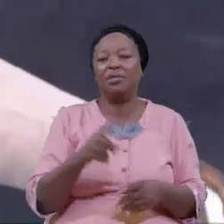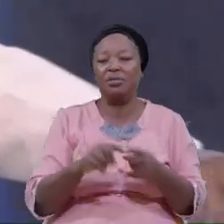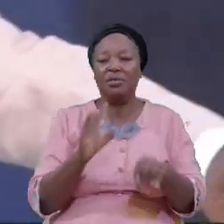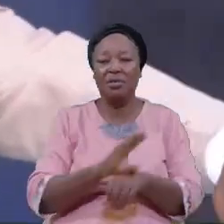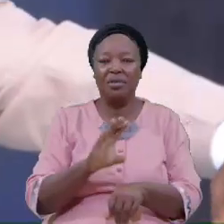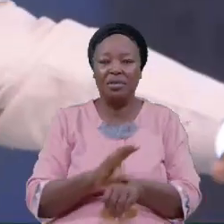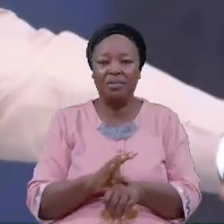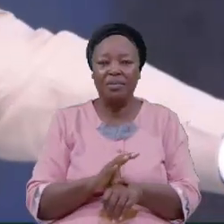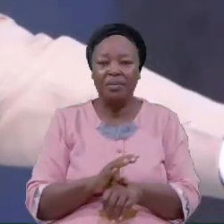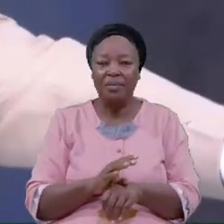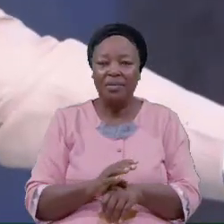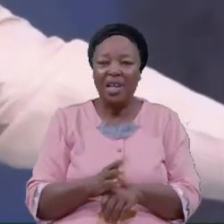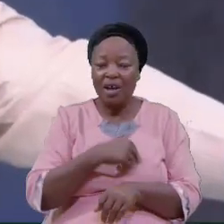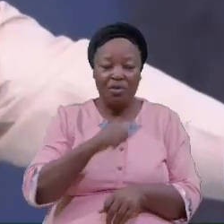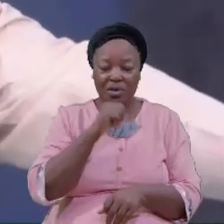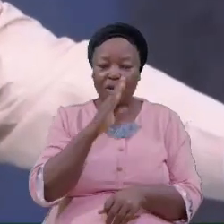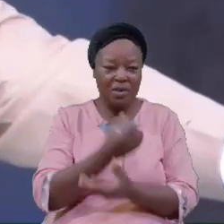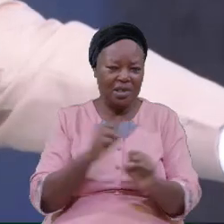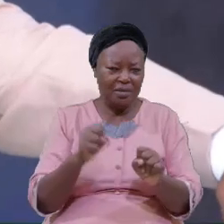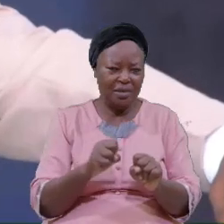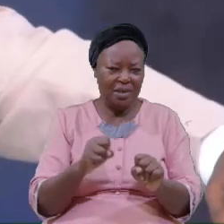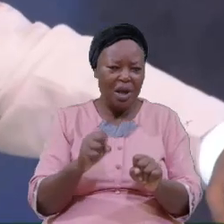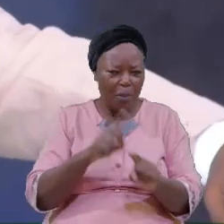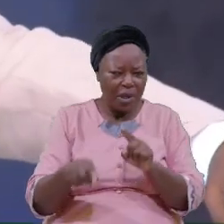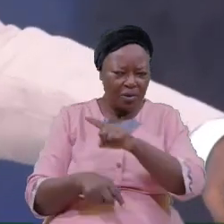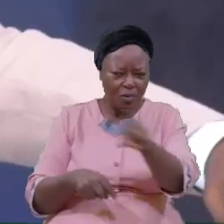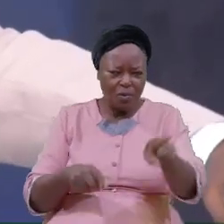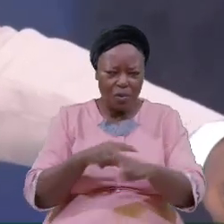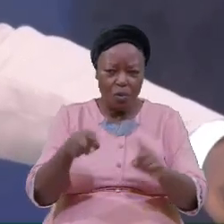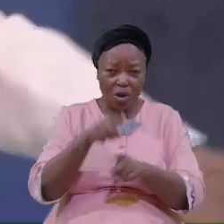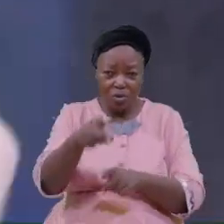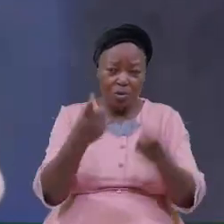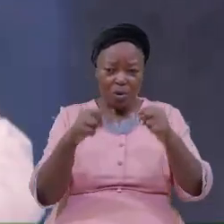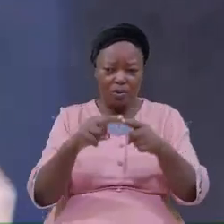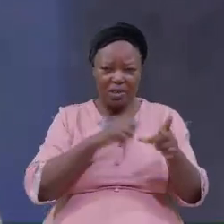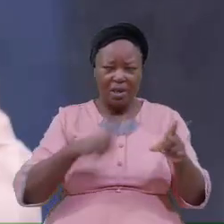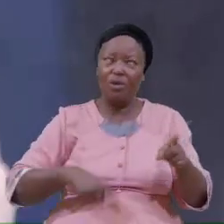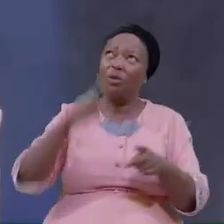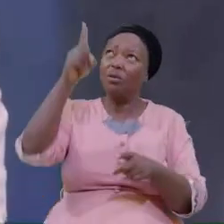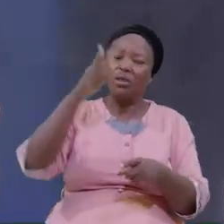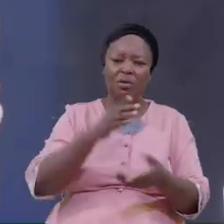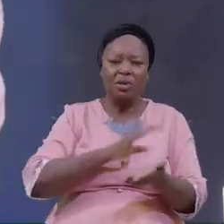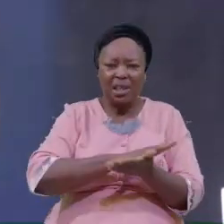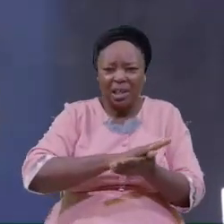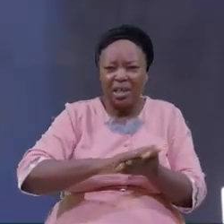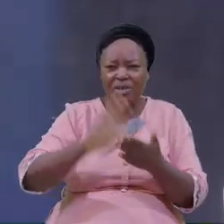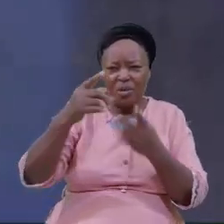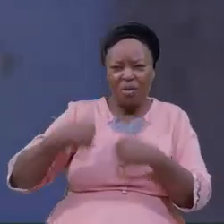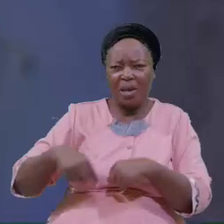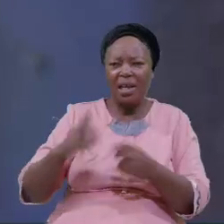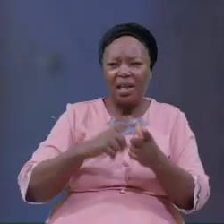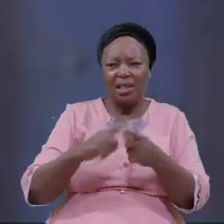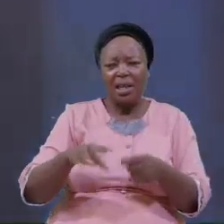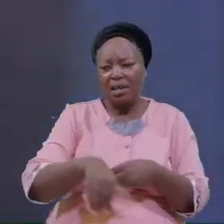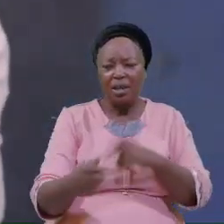When you come to the Lord, he purges your heart. And other people, they do that because